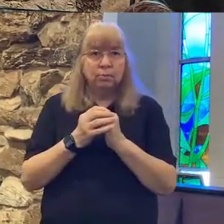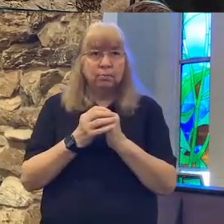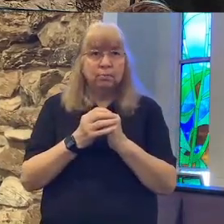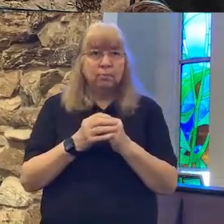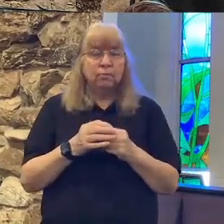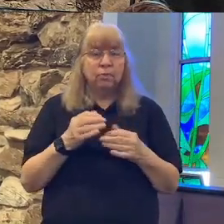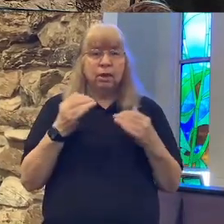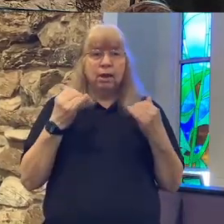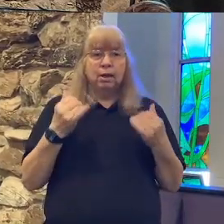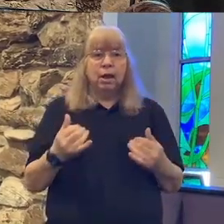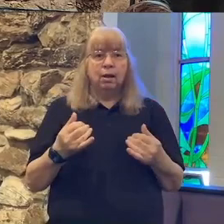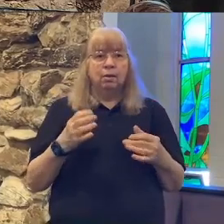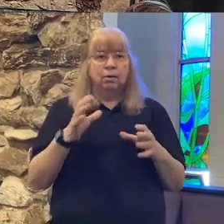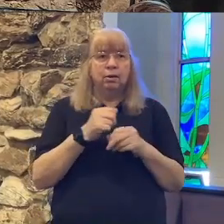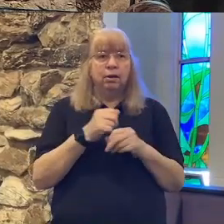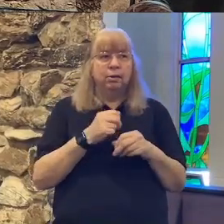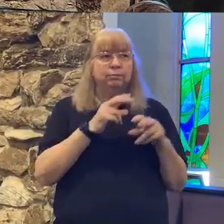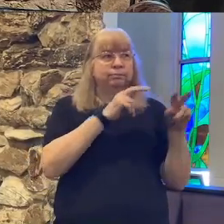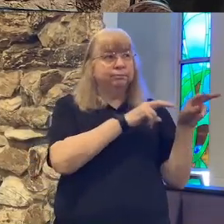Now, take a look around.